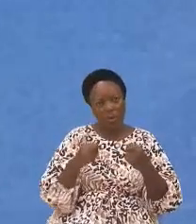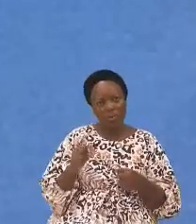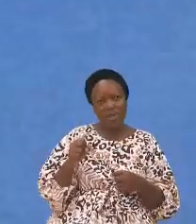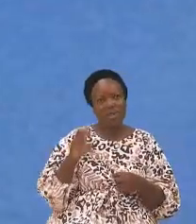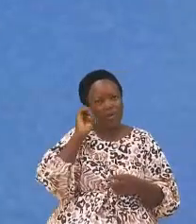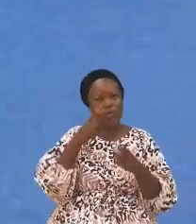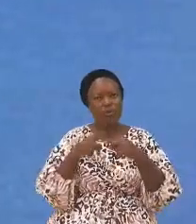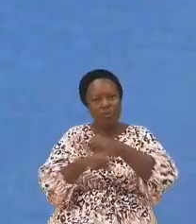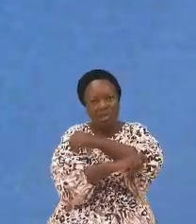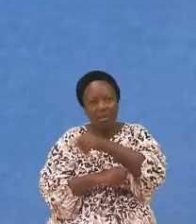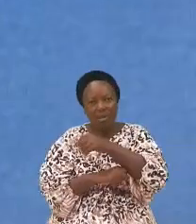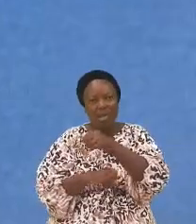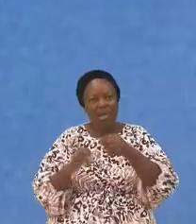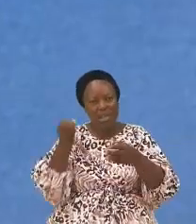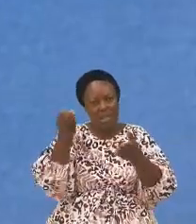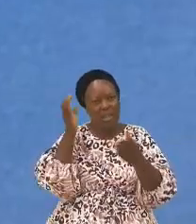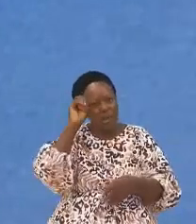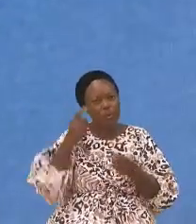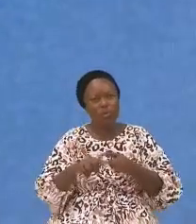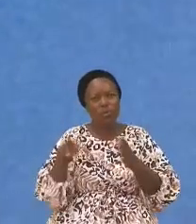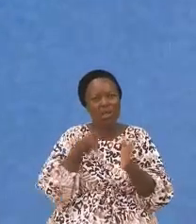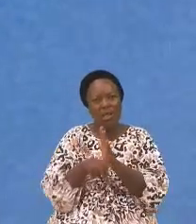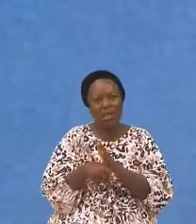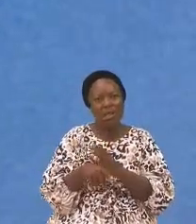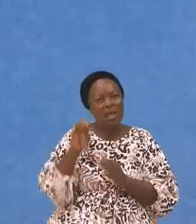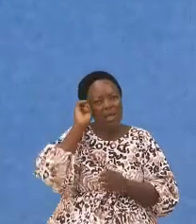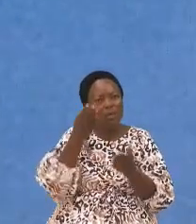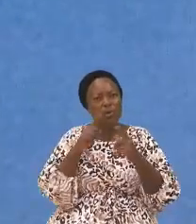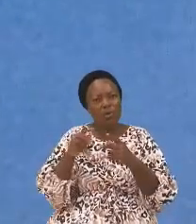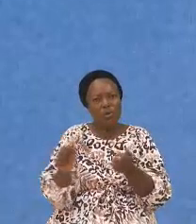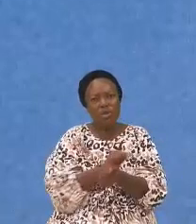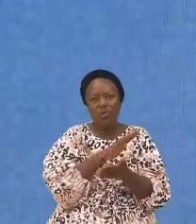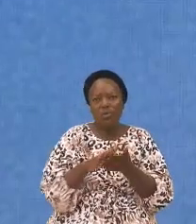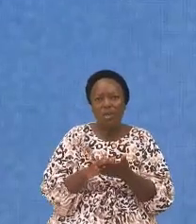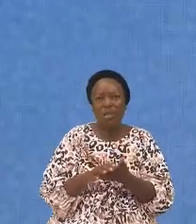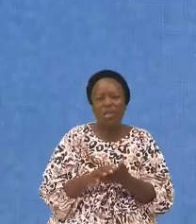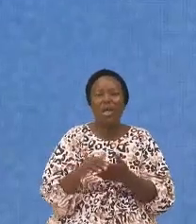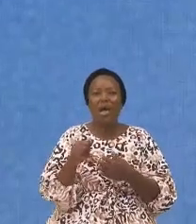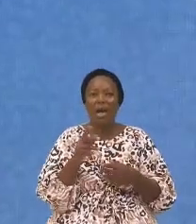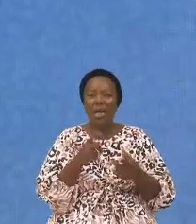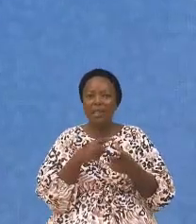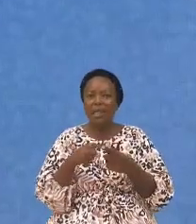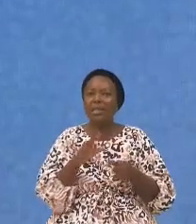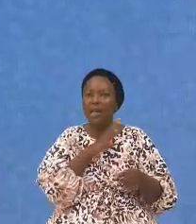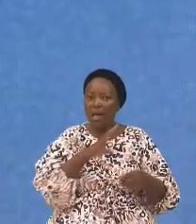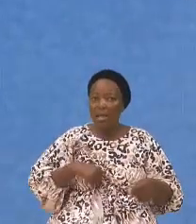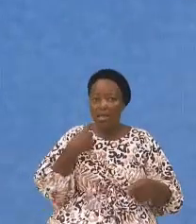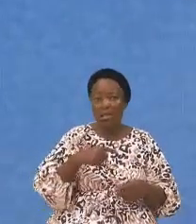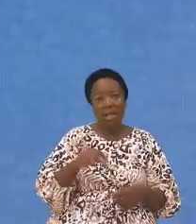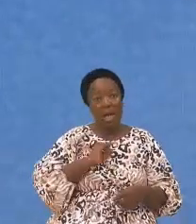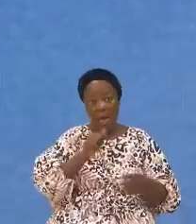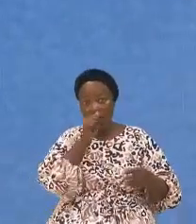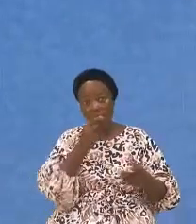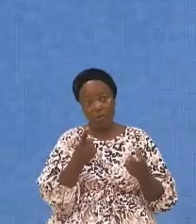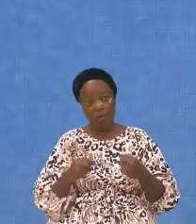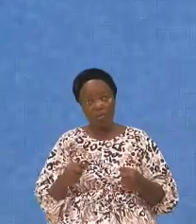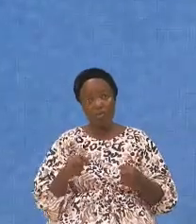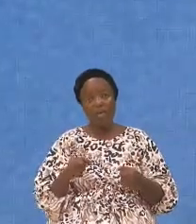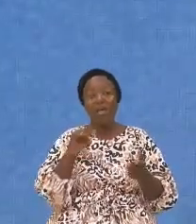from destruction. The devil comes, he wants to steal, he wants to kill, he wants to